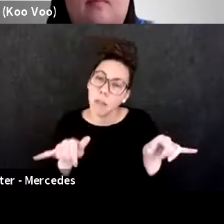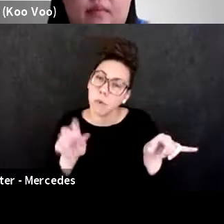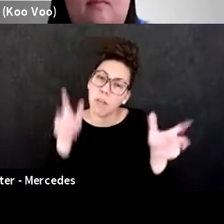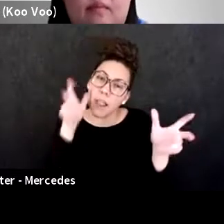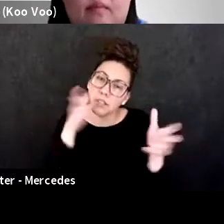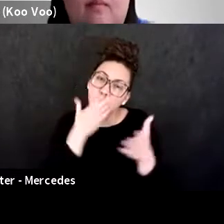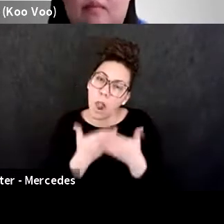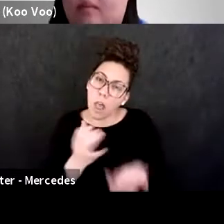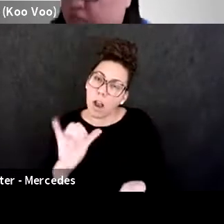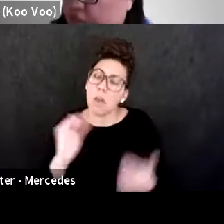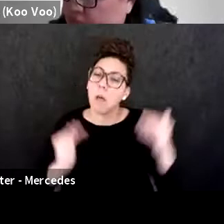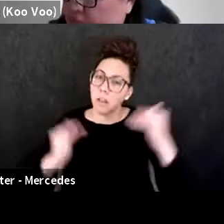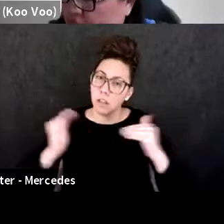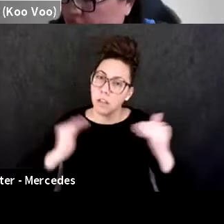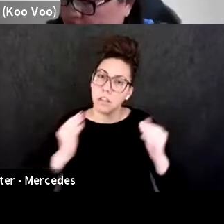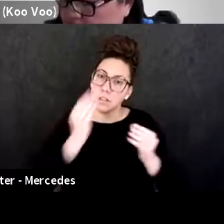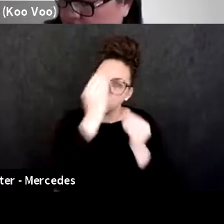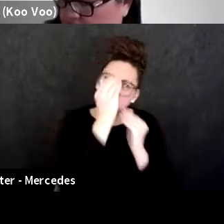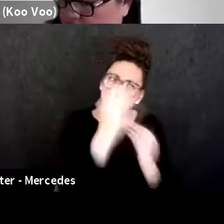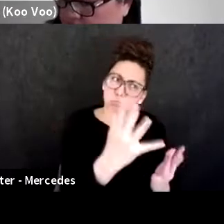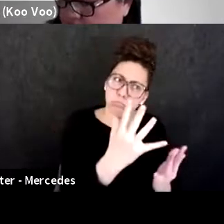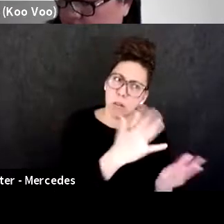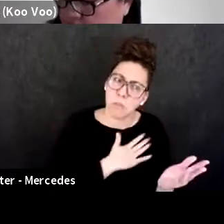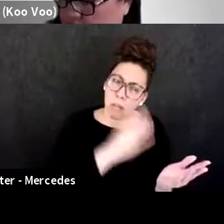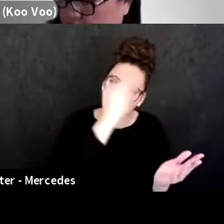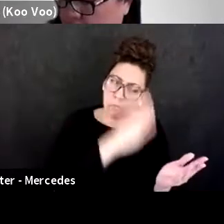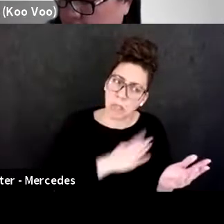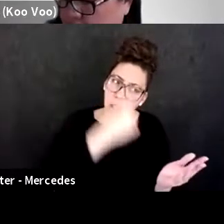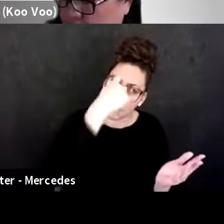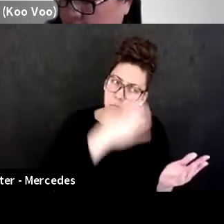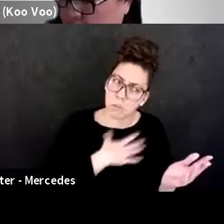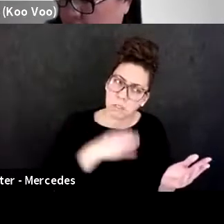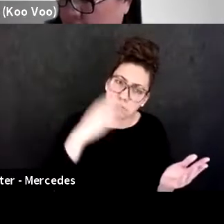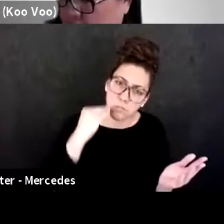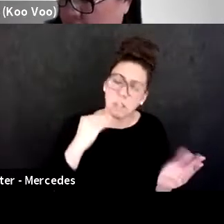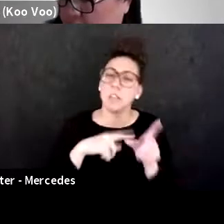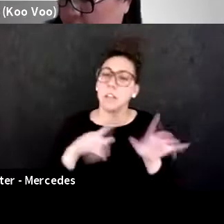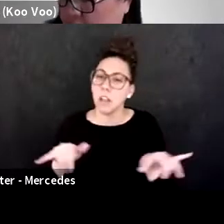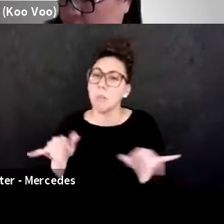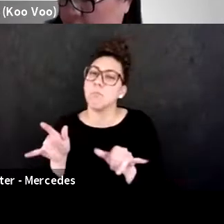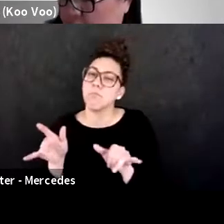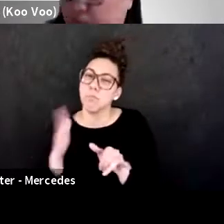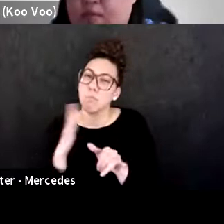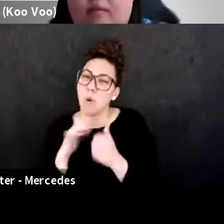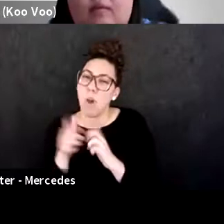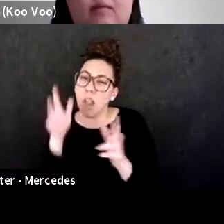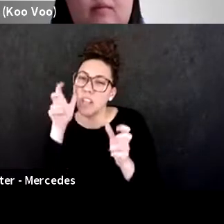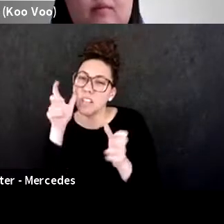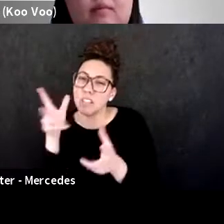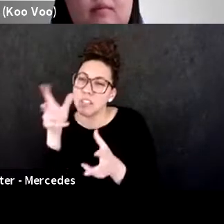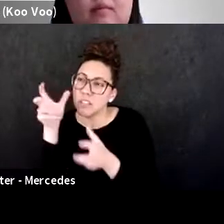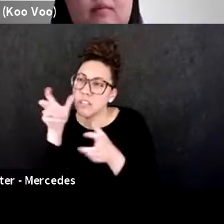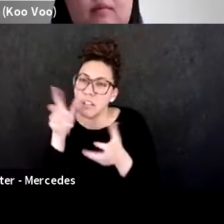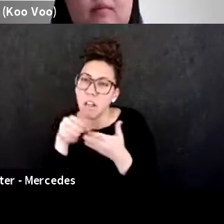a balance is what I would recommend doing. And one other piece I also really felt strongly with what Deborah said is